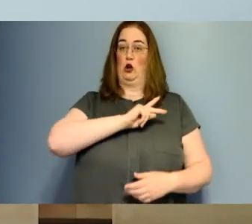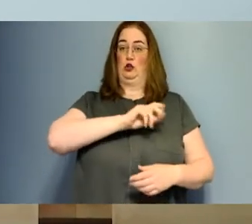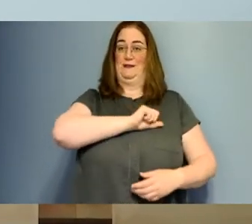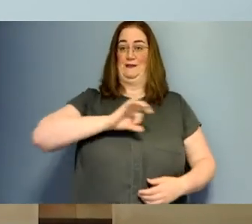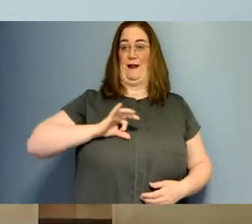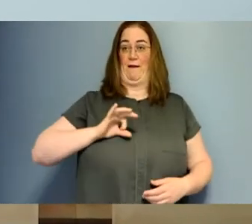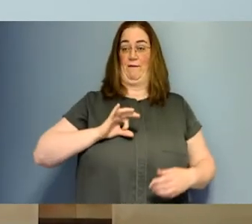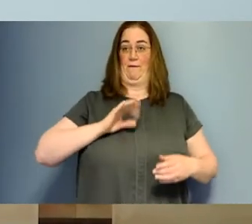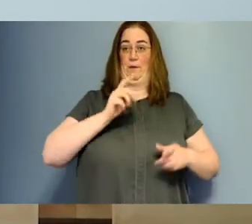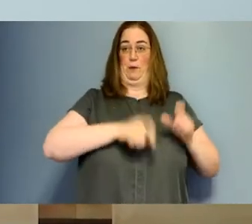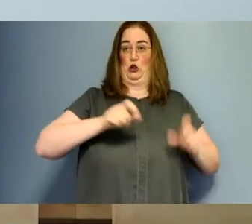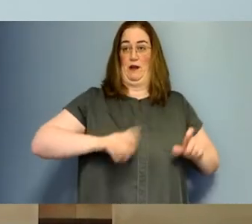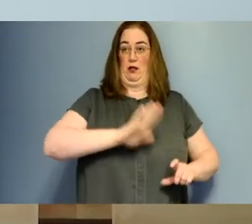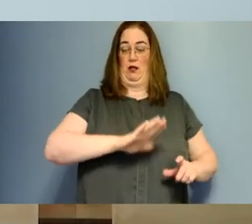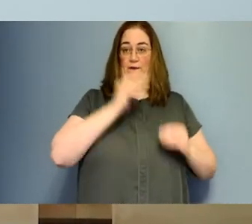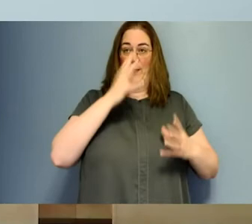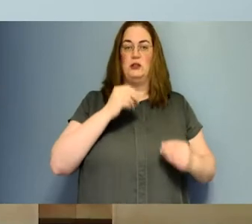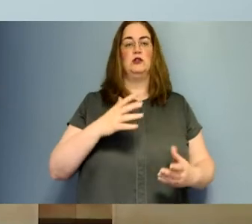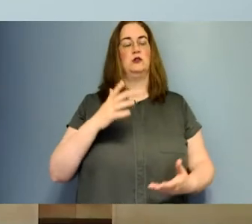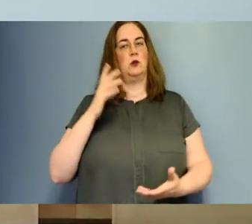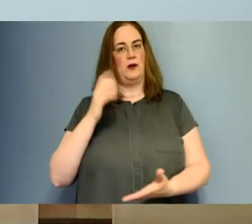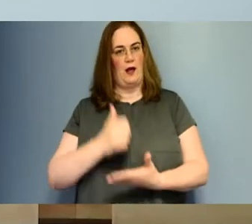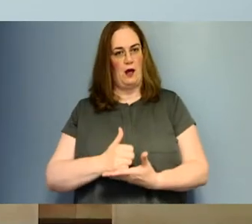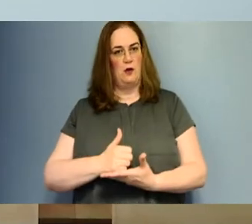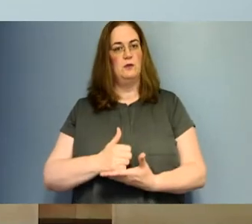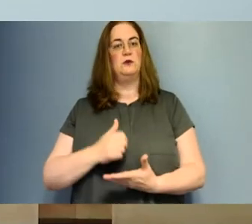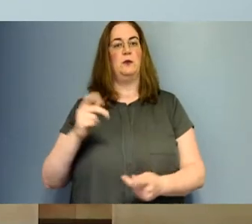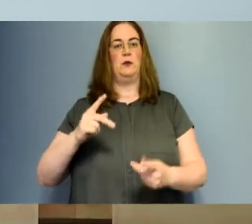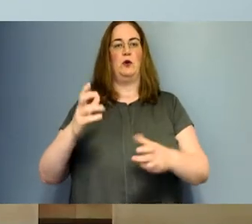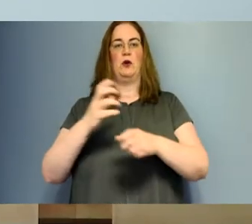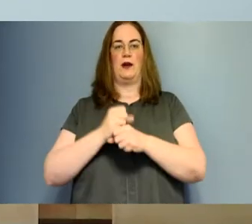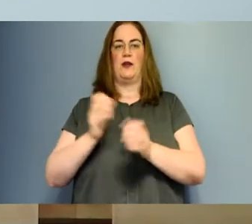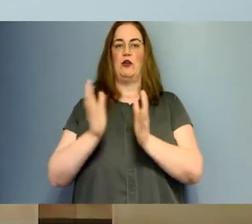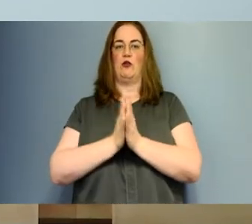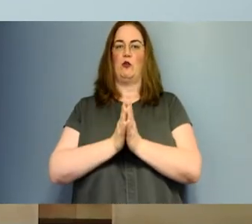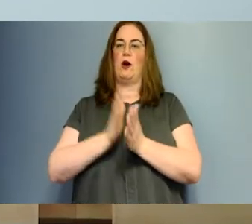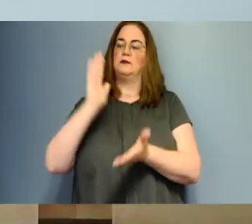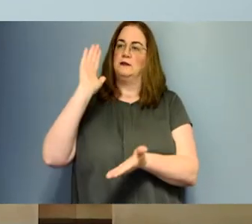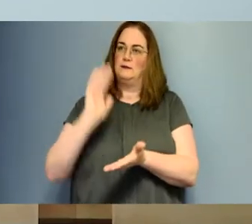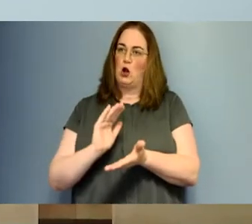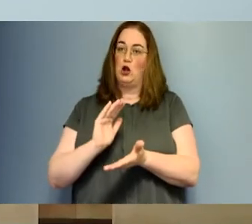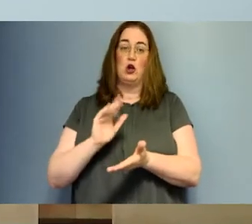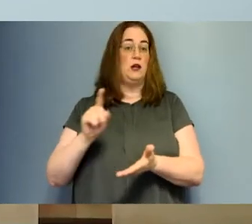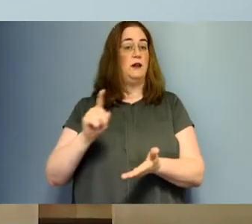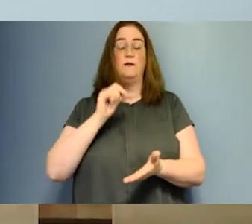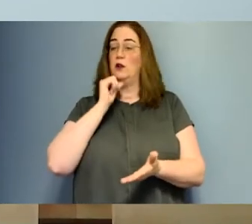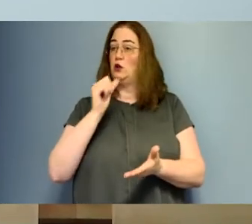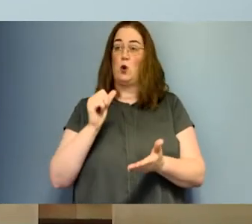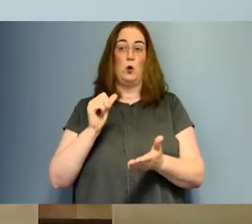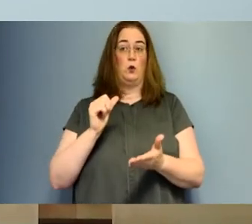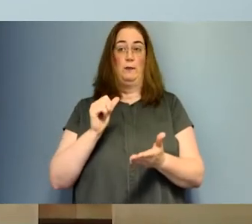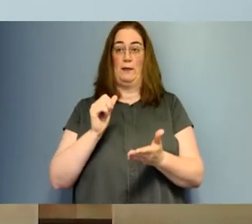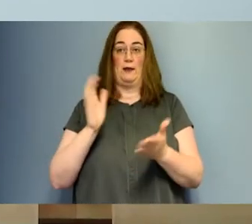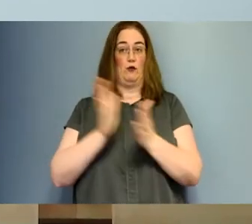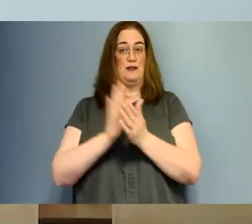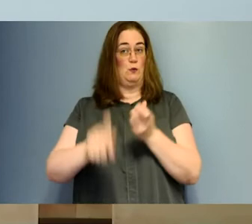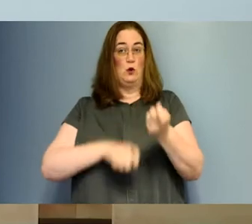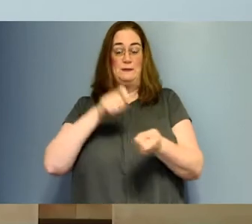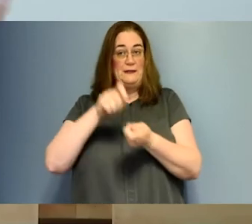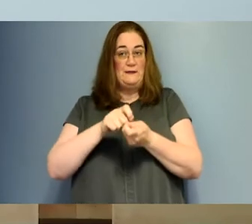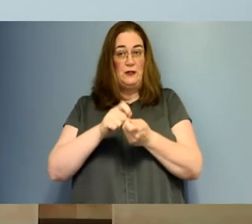there. So it helps when people get their requests to be smaller. And if they don't make the requests more specific and